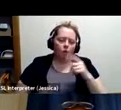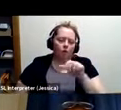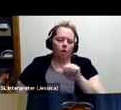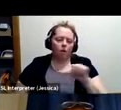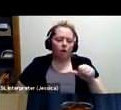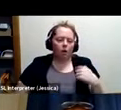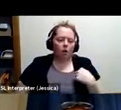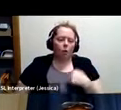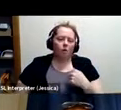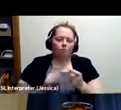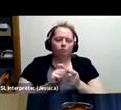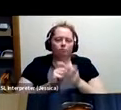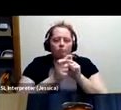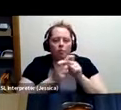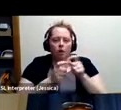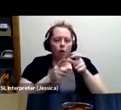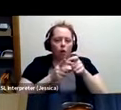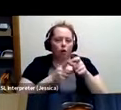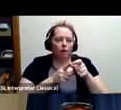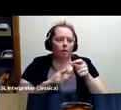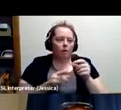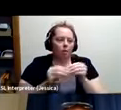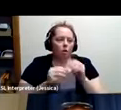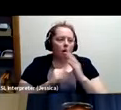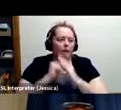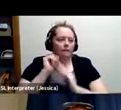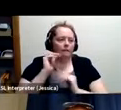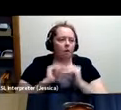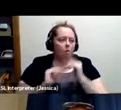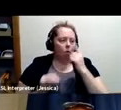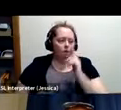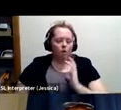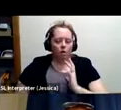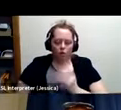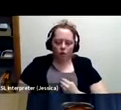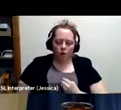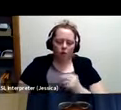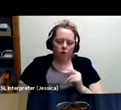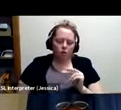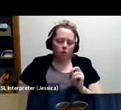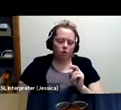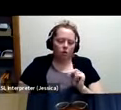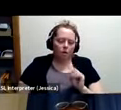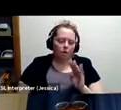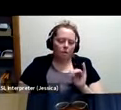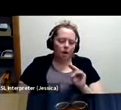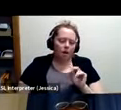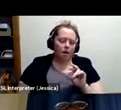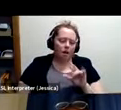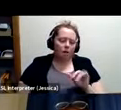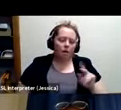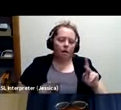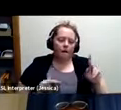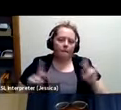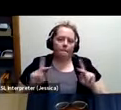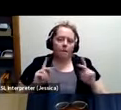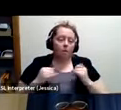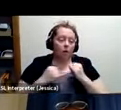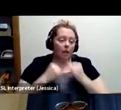trans and non-binary people, so it's more comfortable. Absolutely. And last but not least, People's